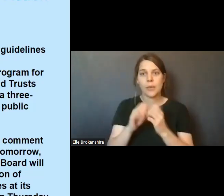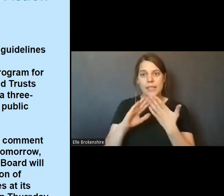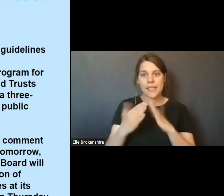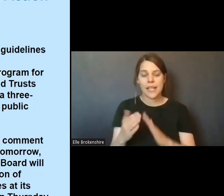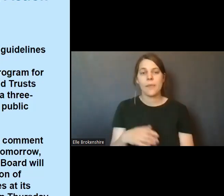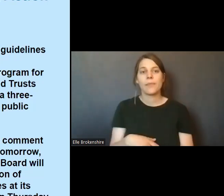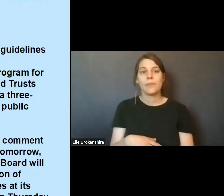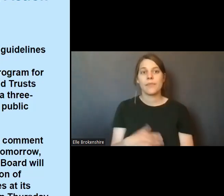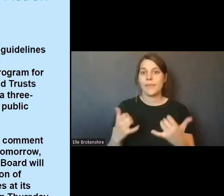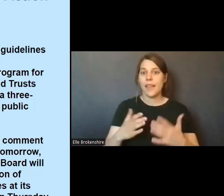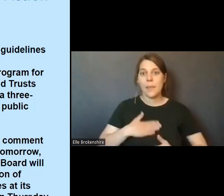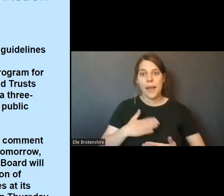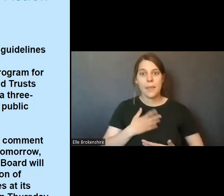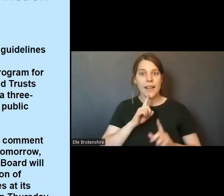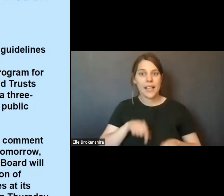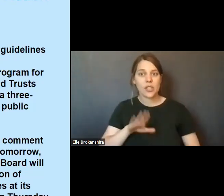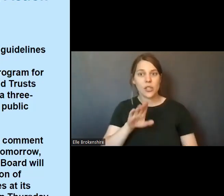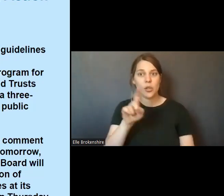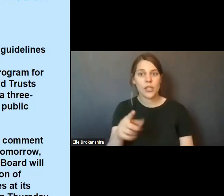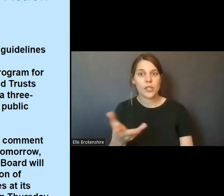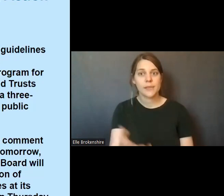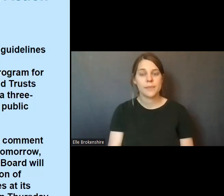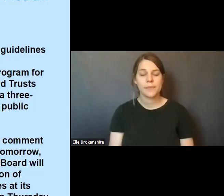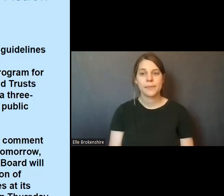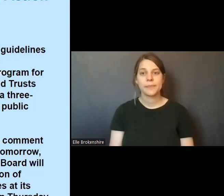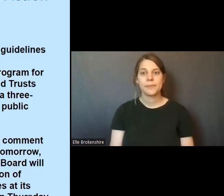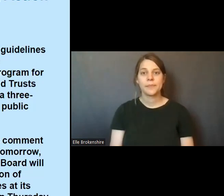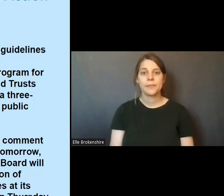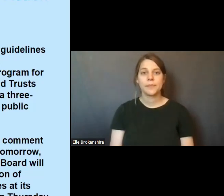that, I am happy to answer any questions this board may have about this program.